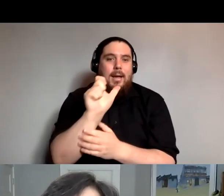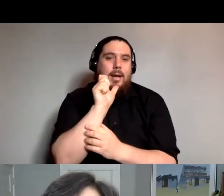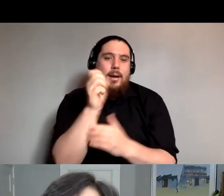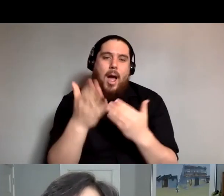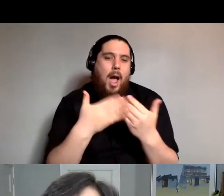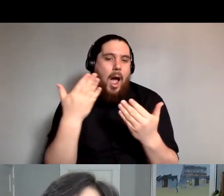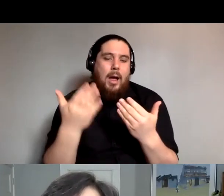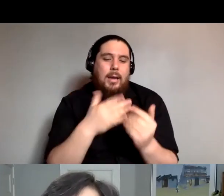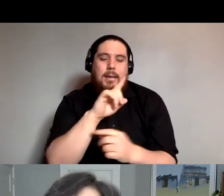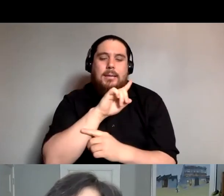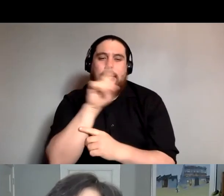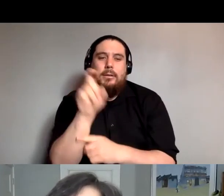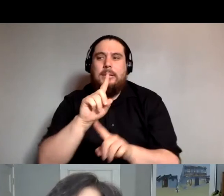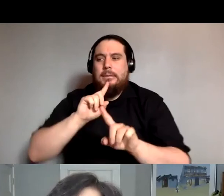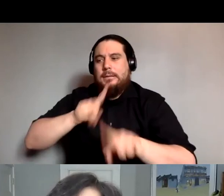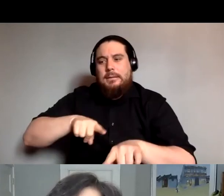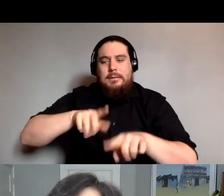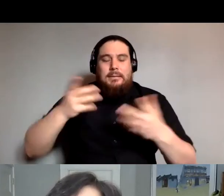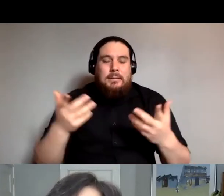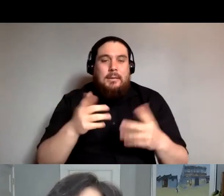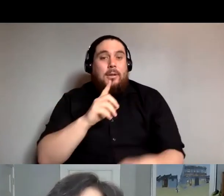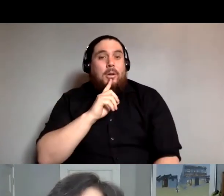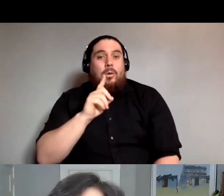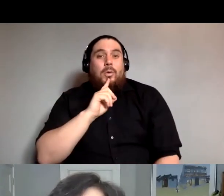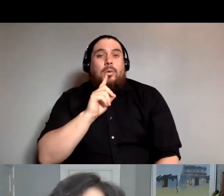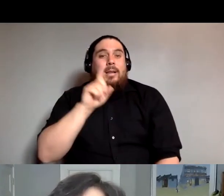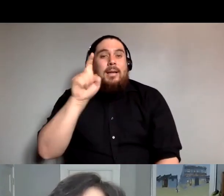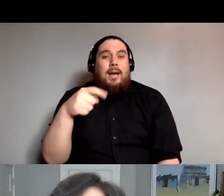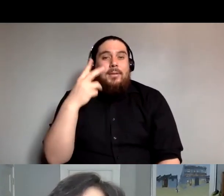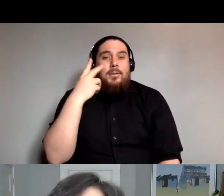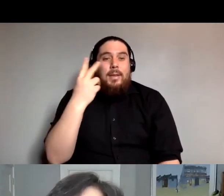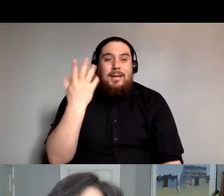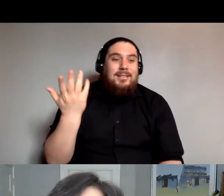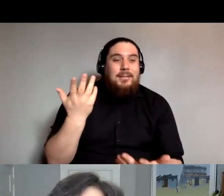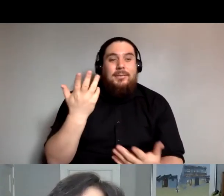answer because it really is, it has to be a holistic approach.